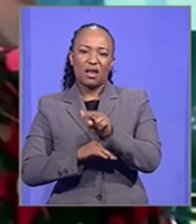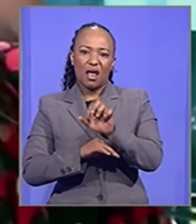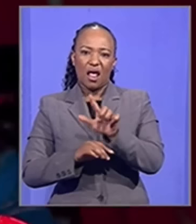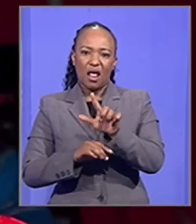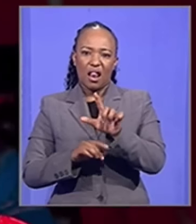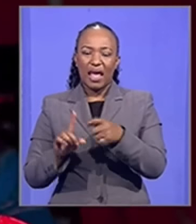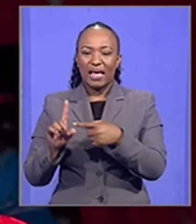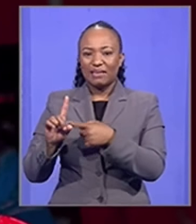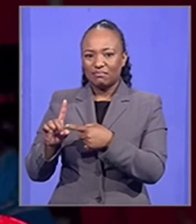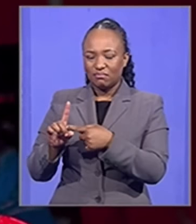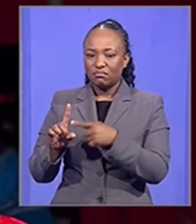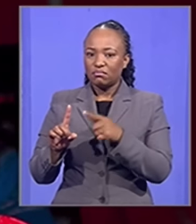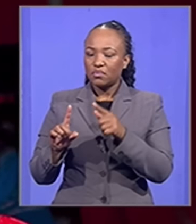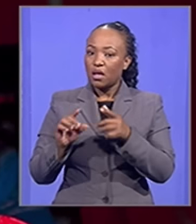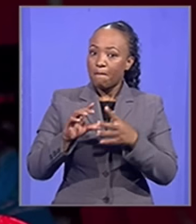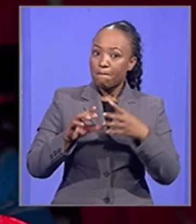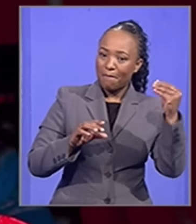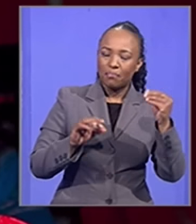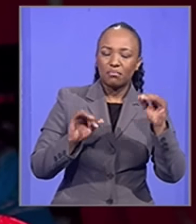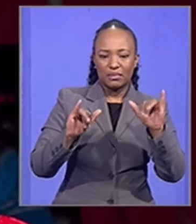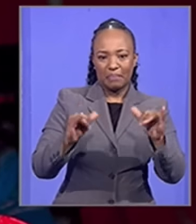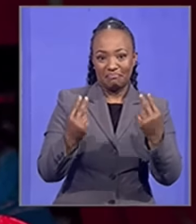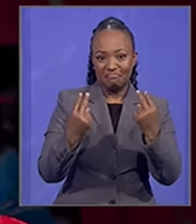Mbokazi Nkambule Mui Sesotho.